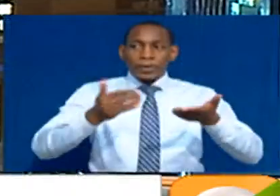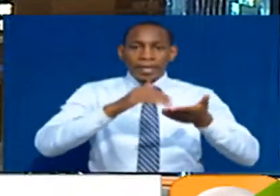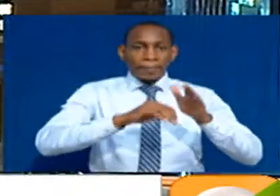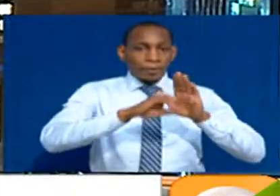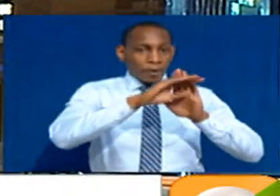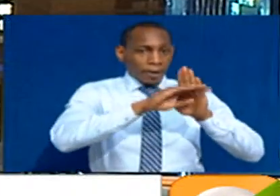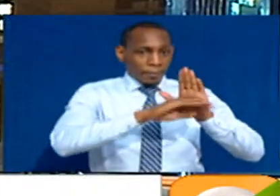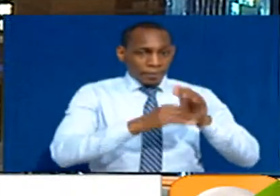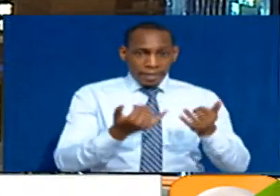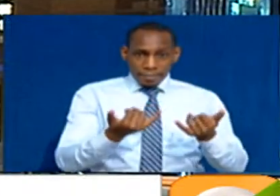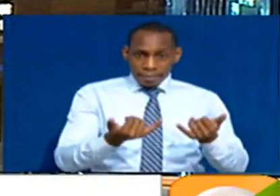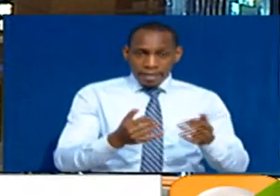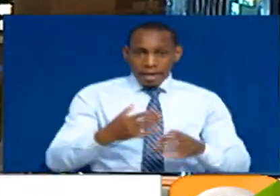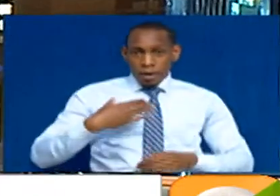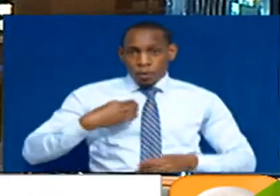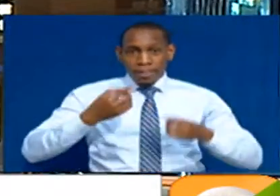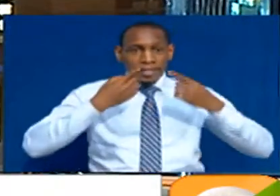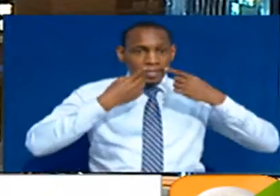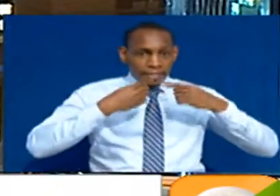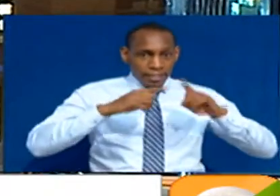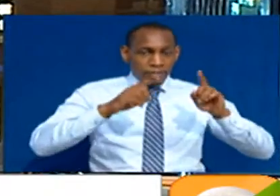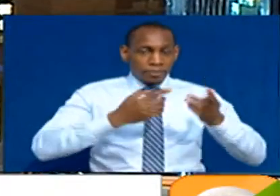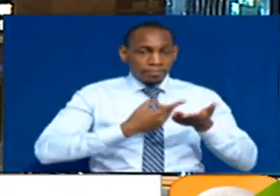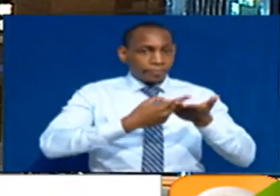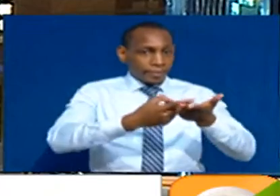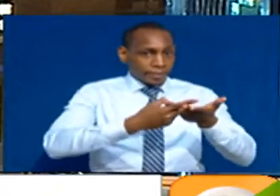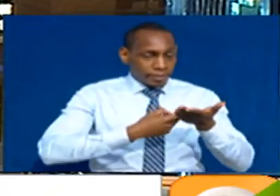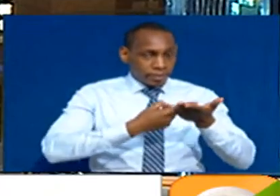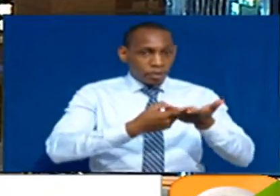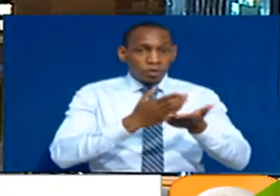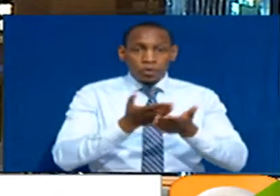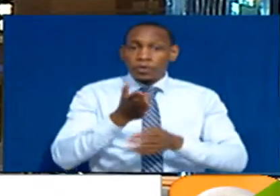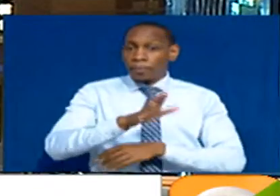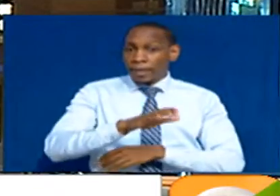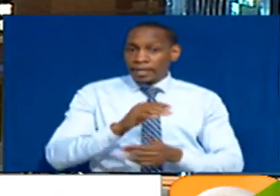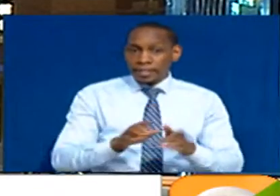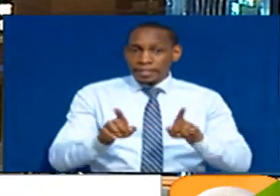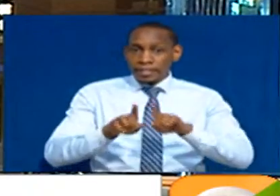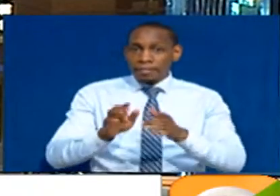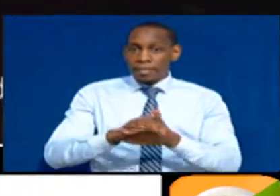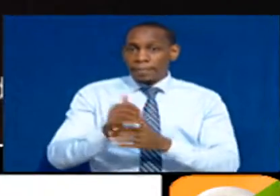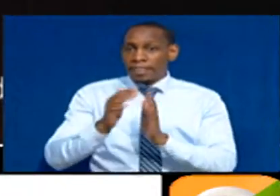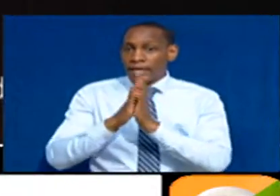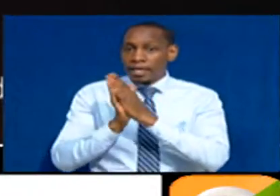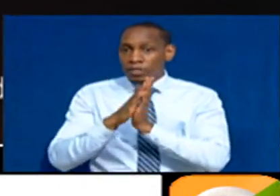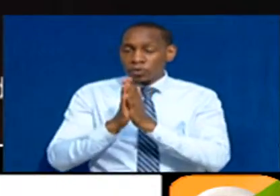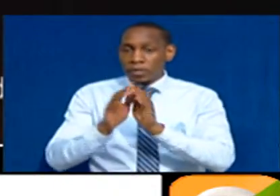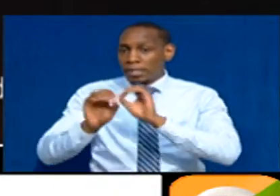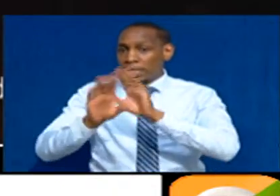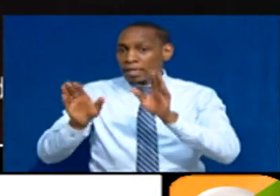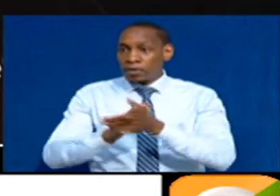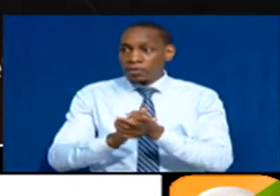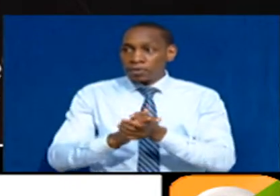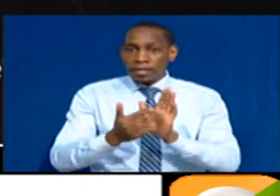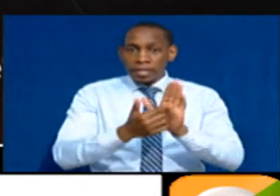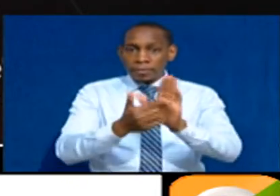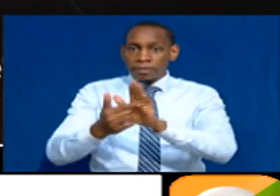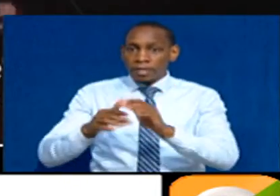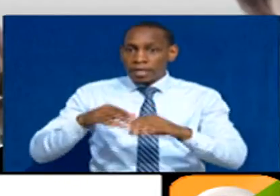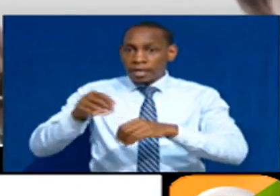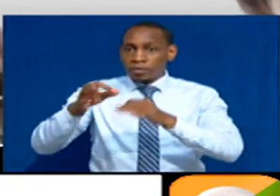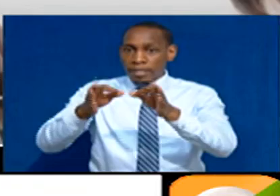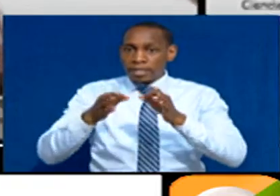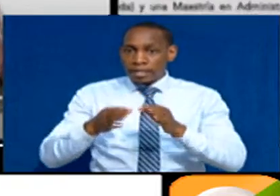Welcome back to the program. Now, the wealth declaration discussion is back. And just like the mythical Pandora's box, the leakage on offshore